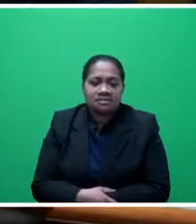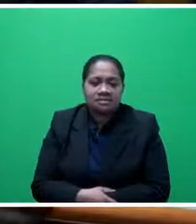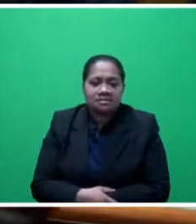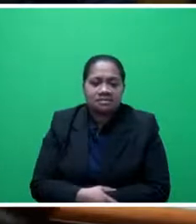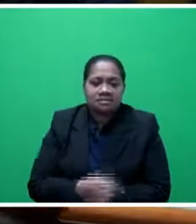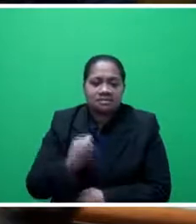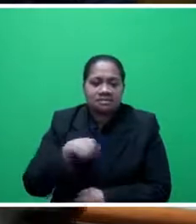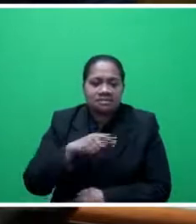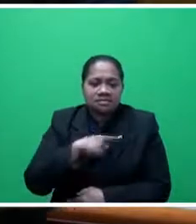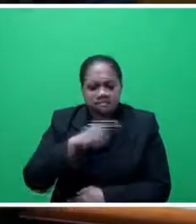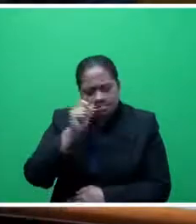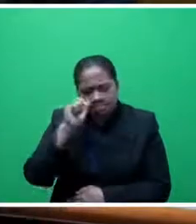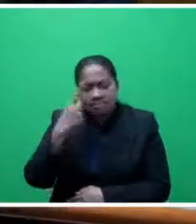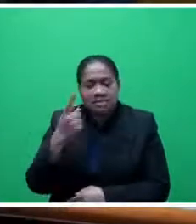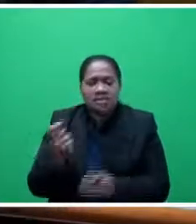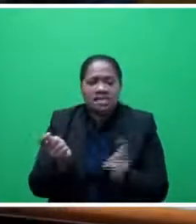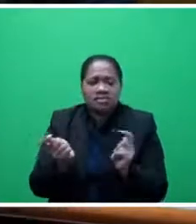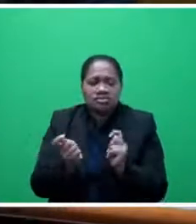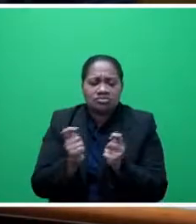because the